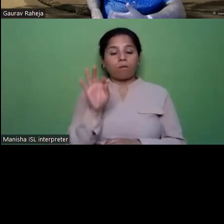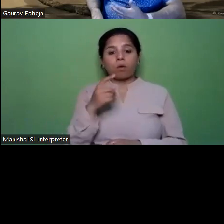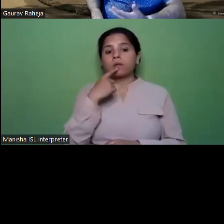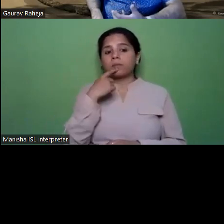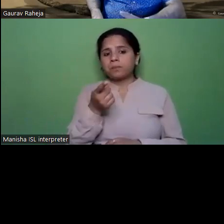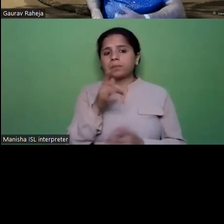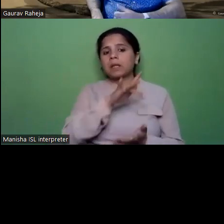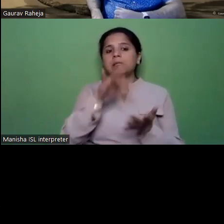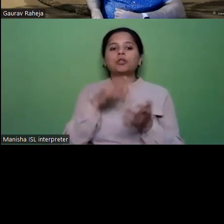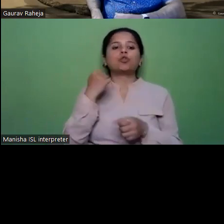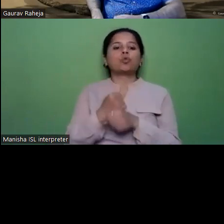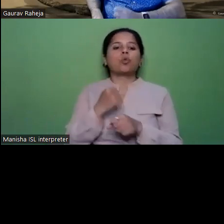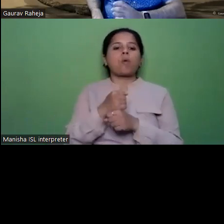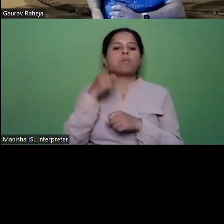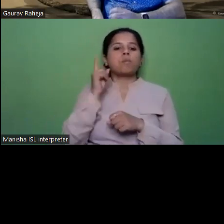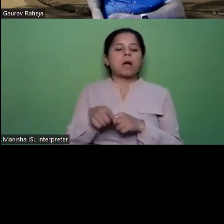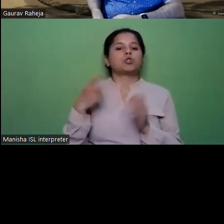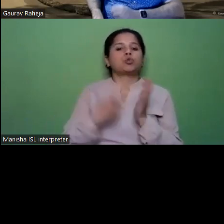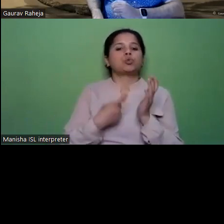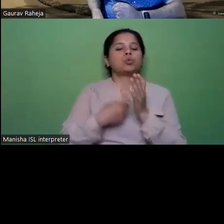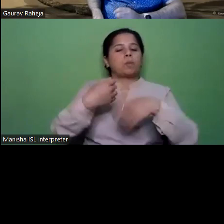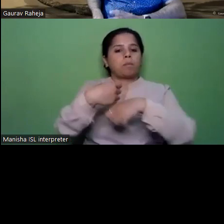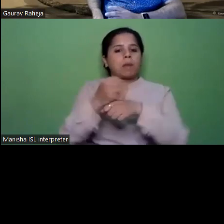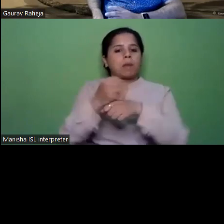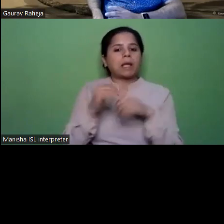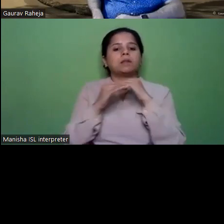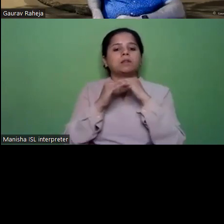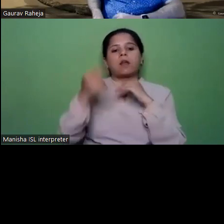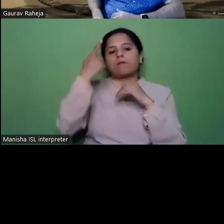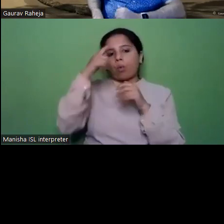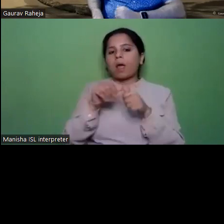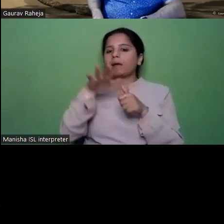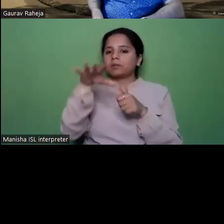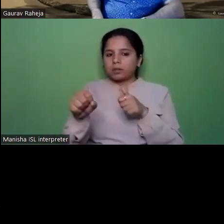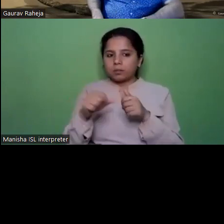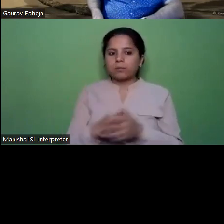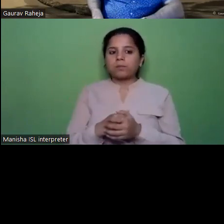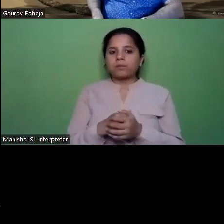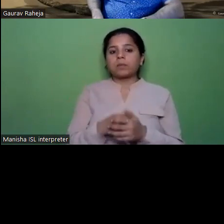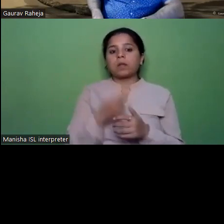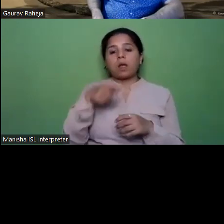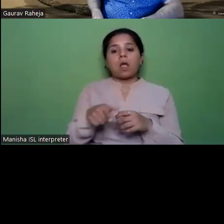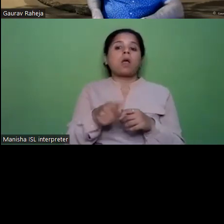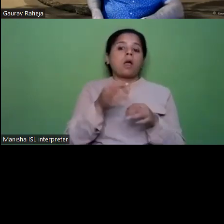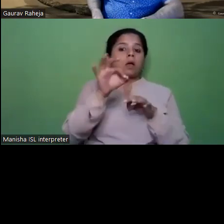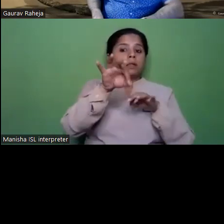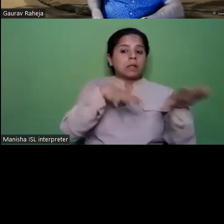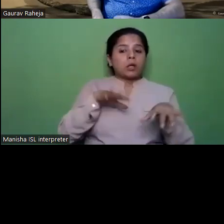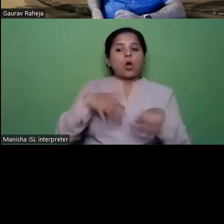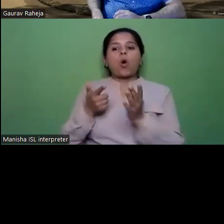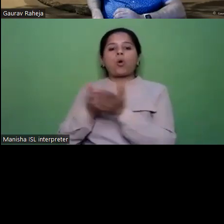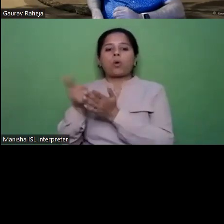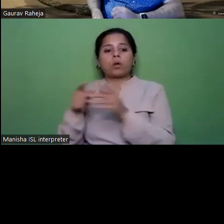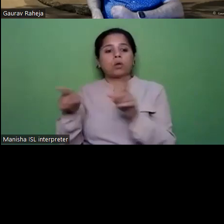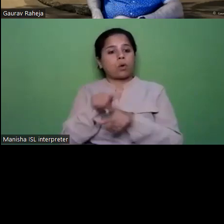central government shall formulate rules, standards for accessibility, etc., in urban and rural contexts. It also